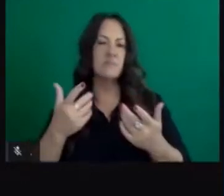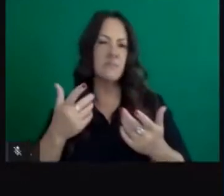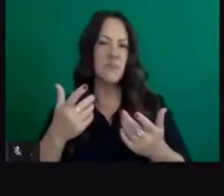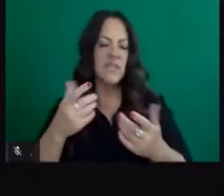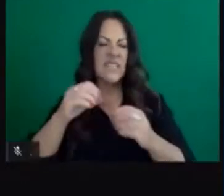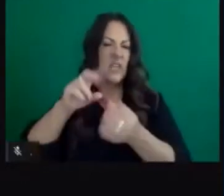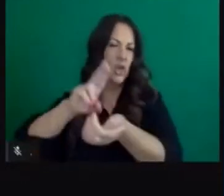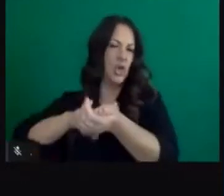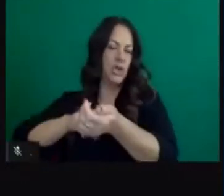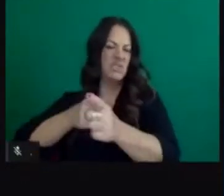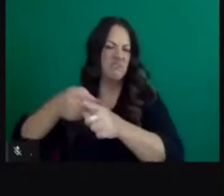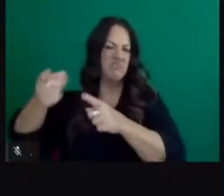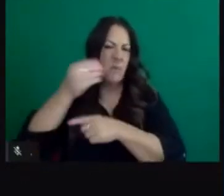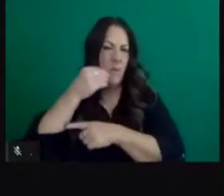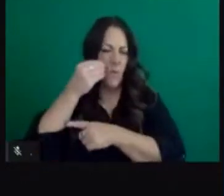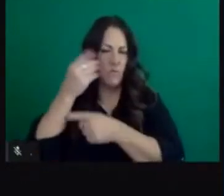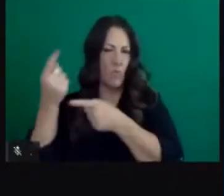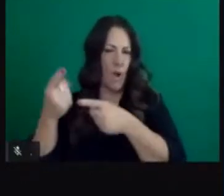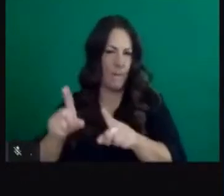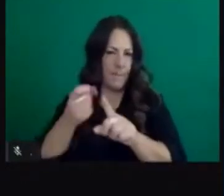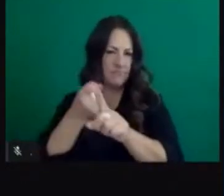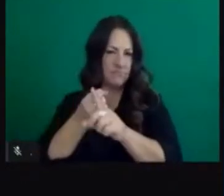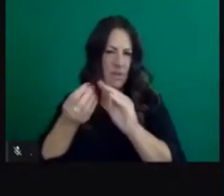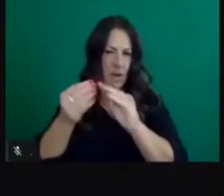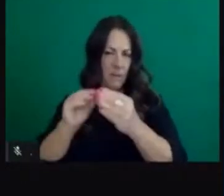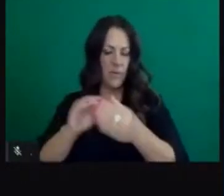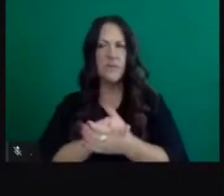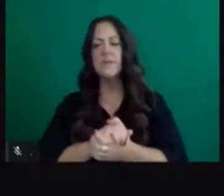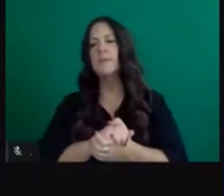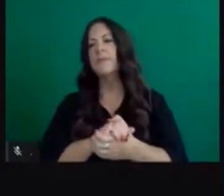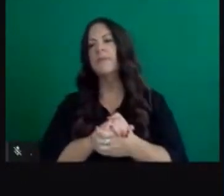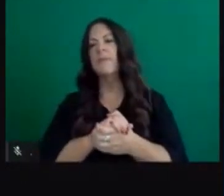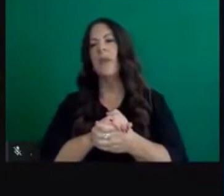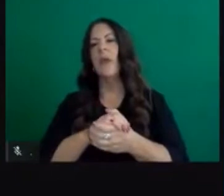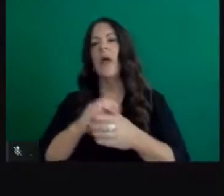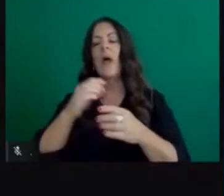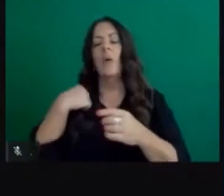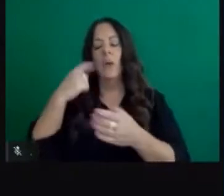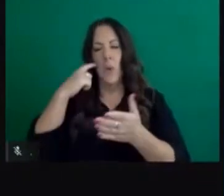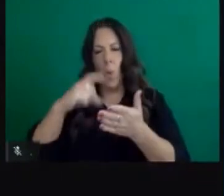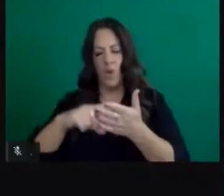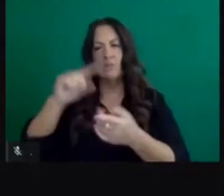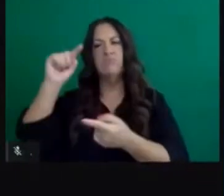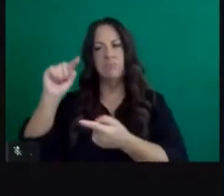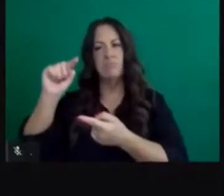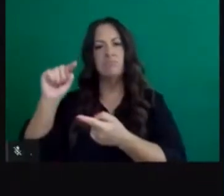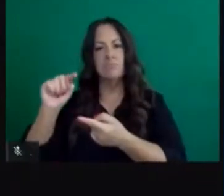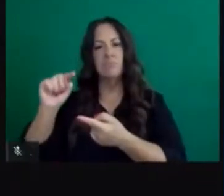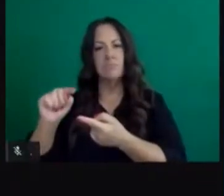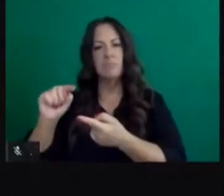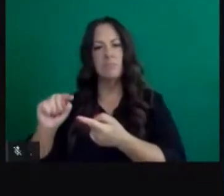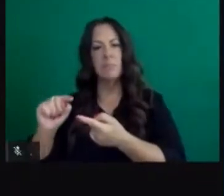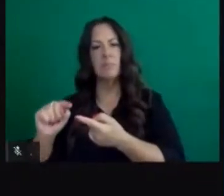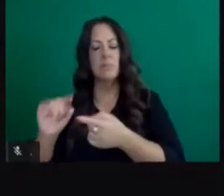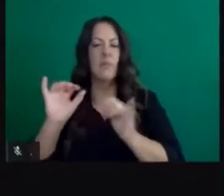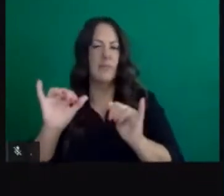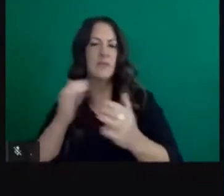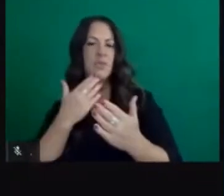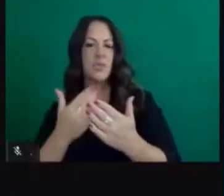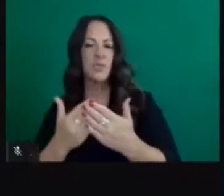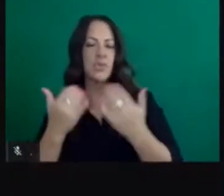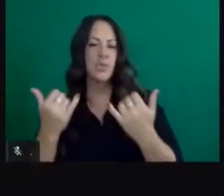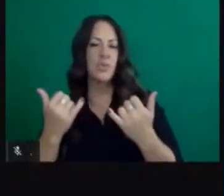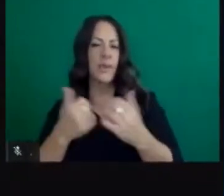skilled nursing facilities. And those have over time come down and really come down to their lowest point